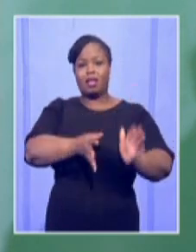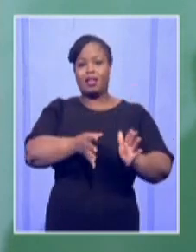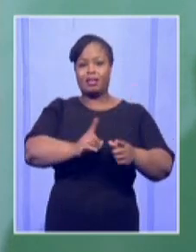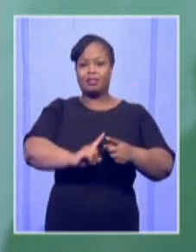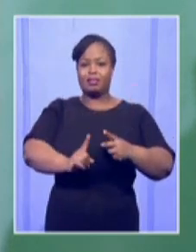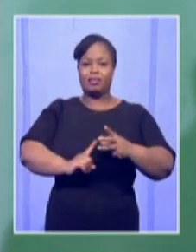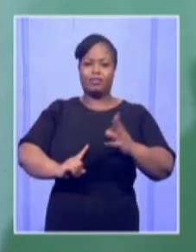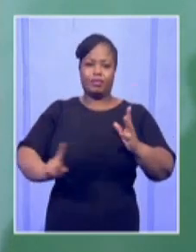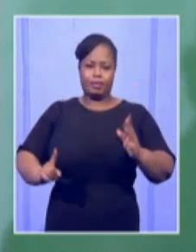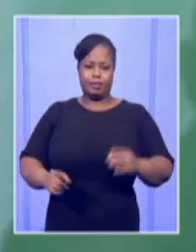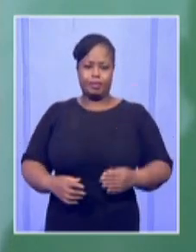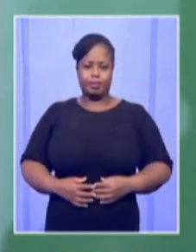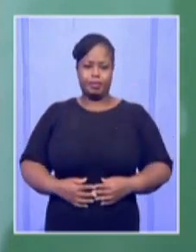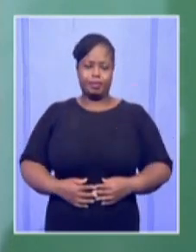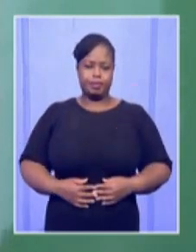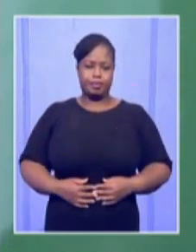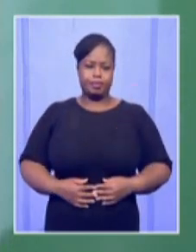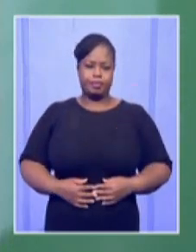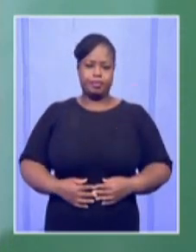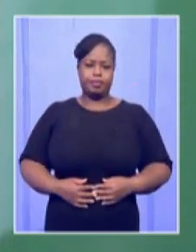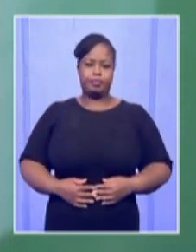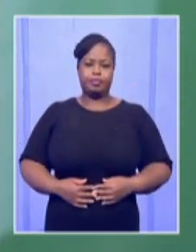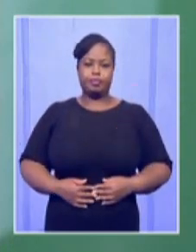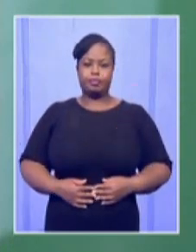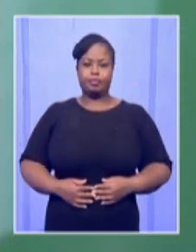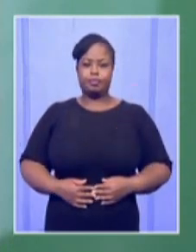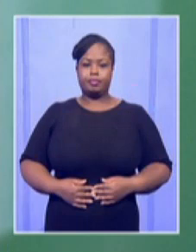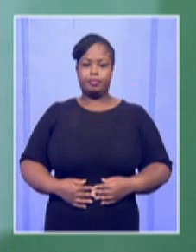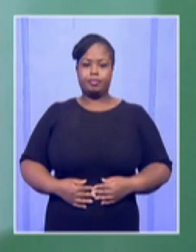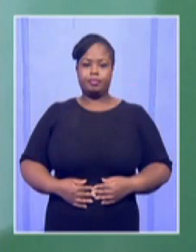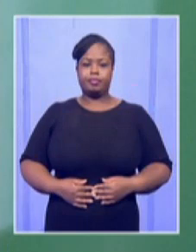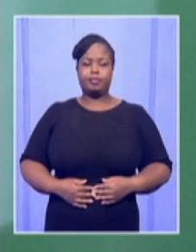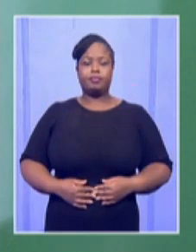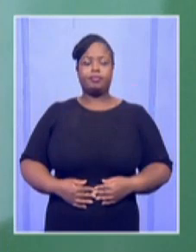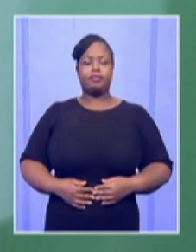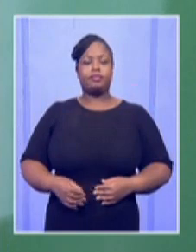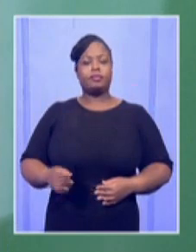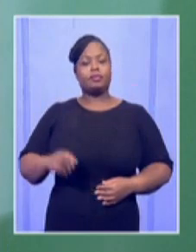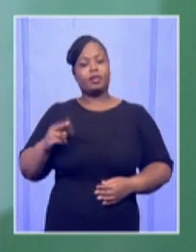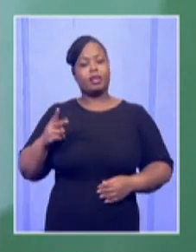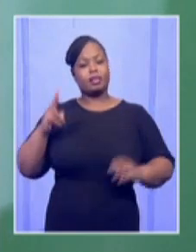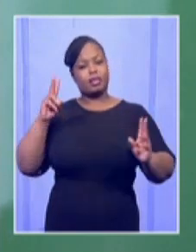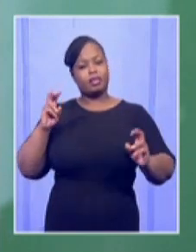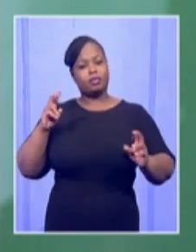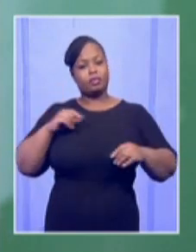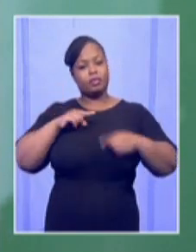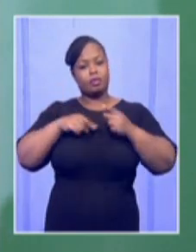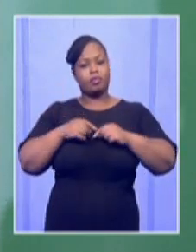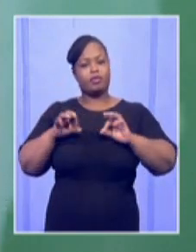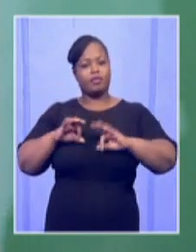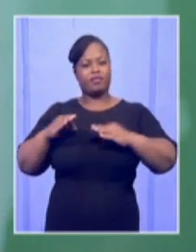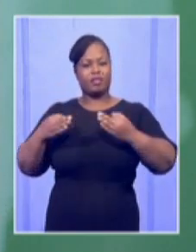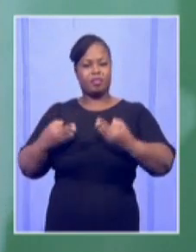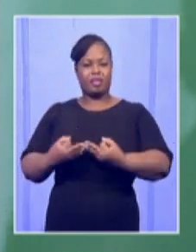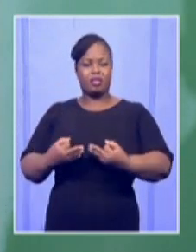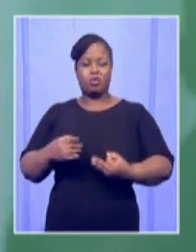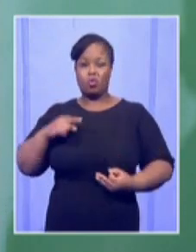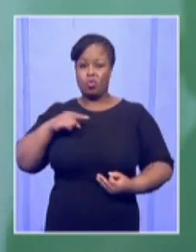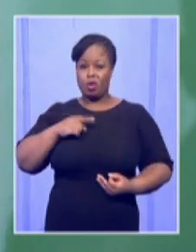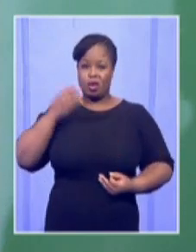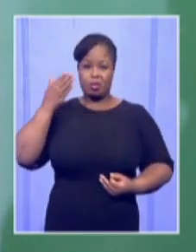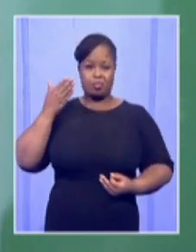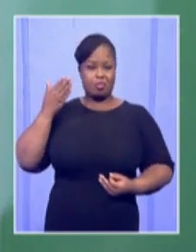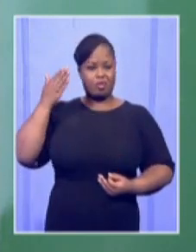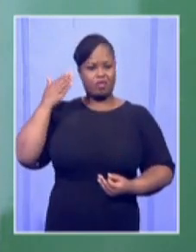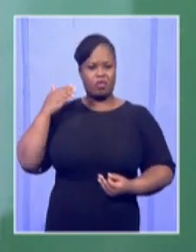to. And also an issue around families, that children, whereas at first they were